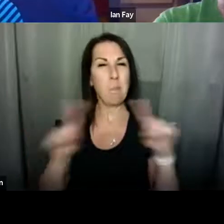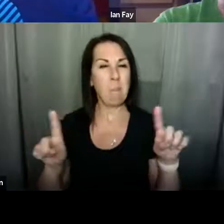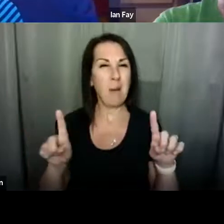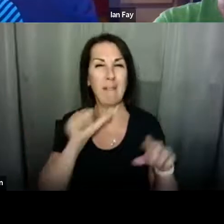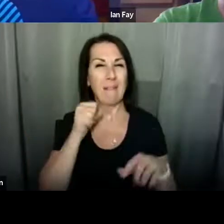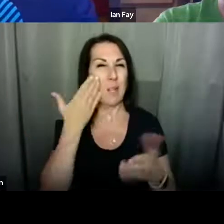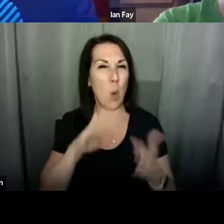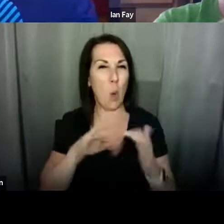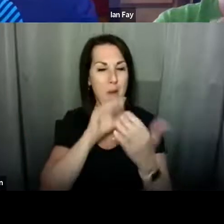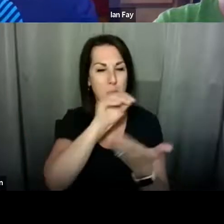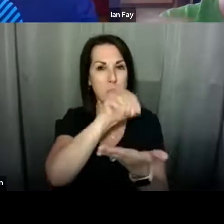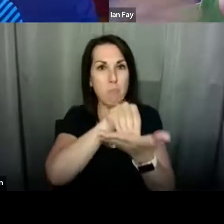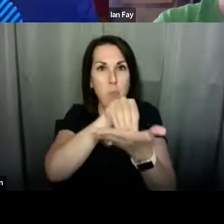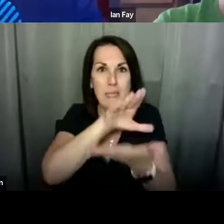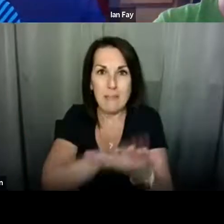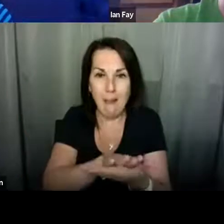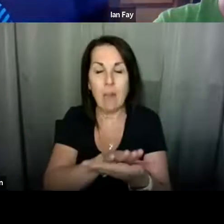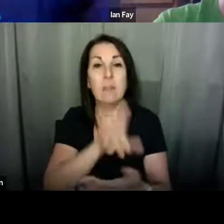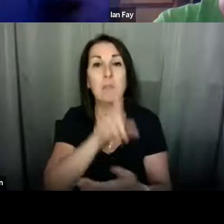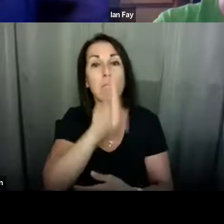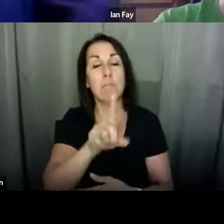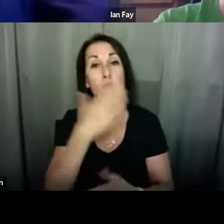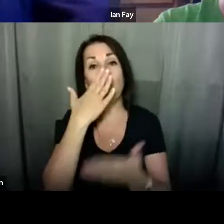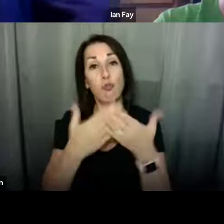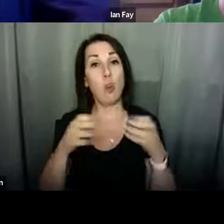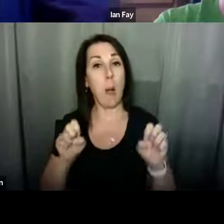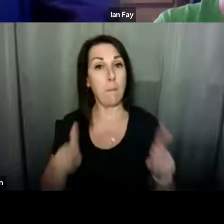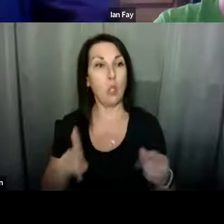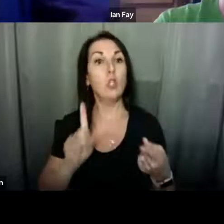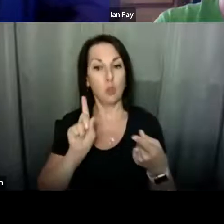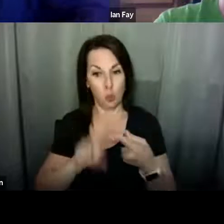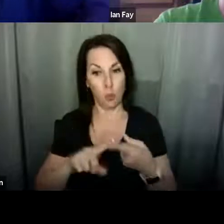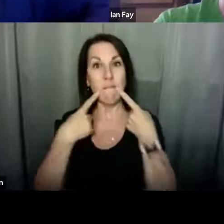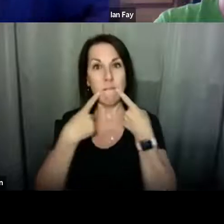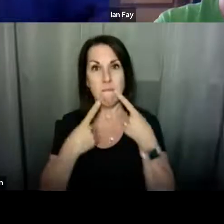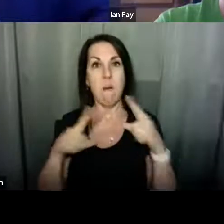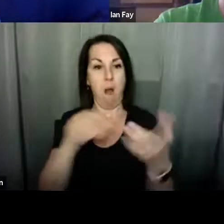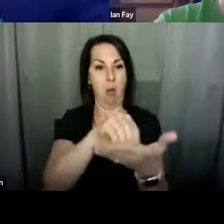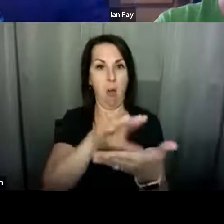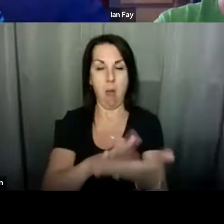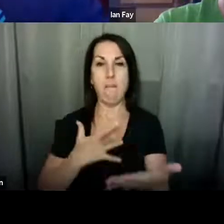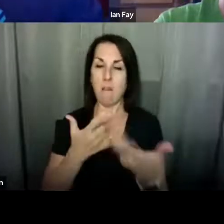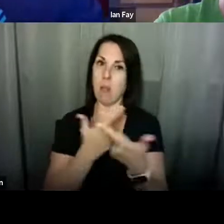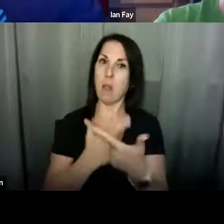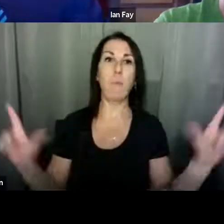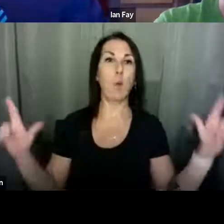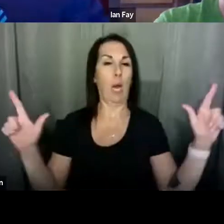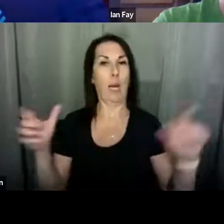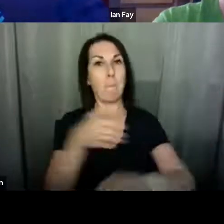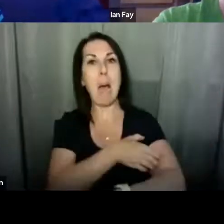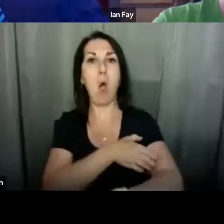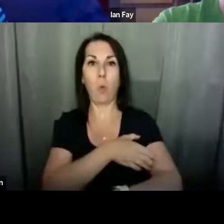how to, like, write them down. And this actually gave me a good opportunity to finally do that. So it felt like very liberating and also, like, empowering to do